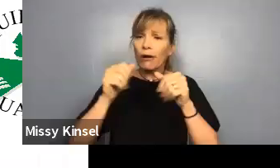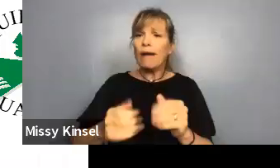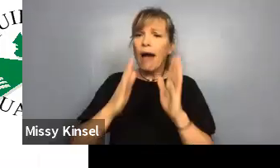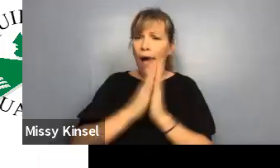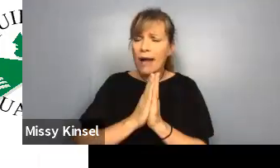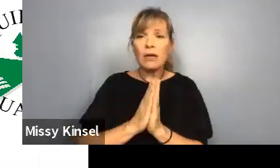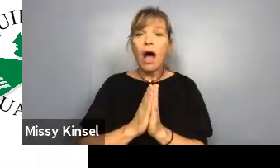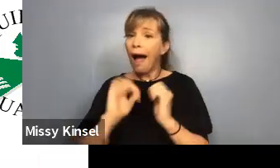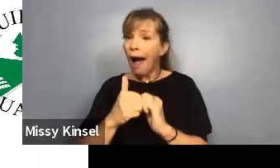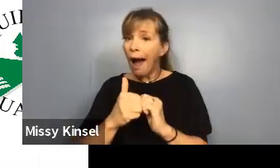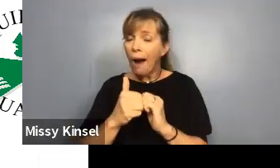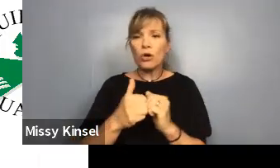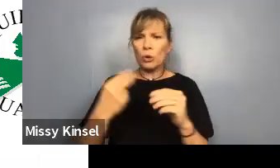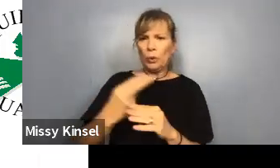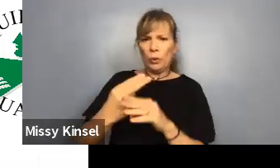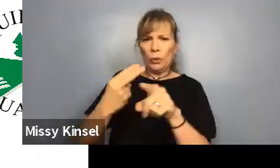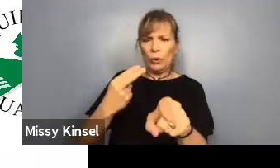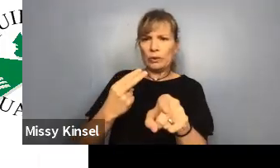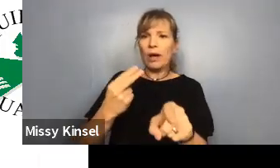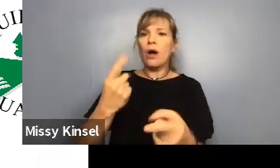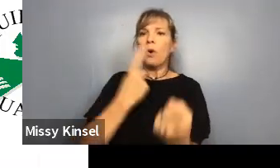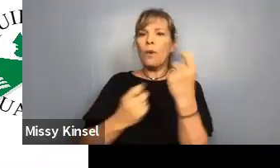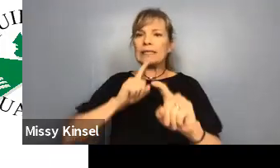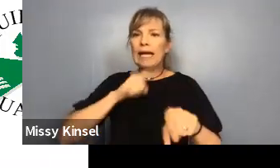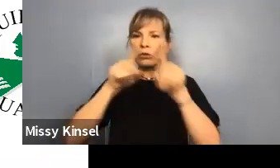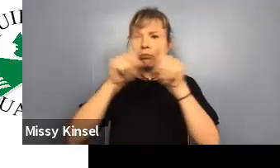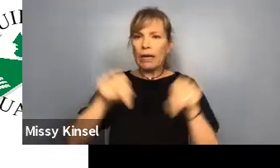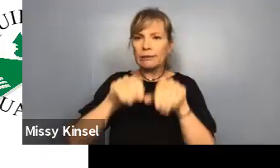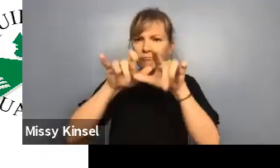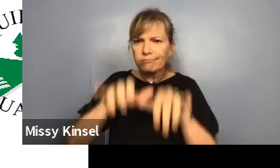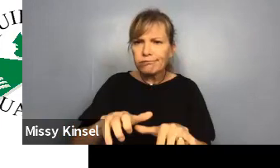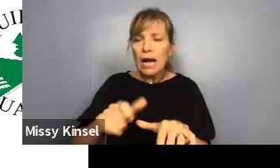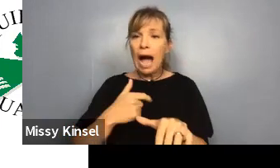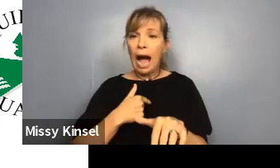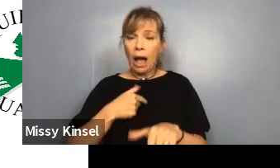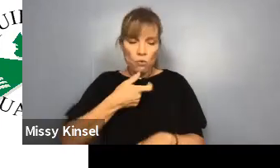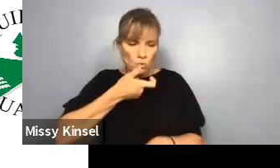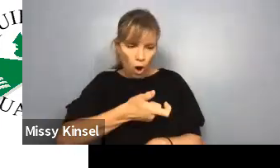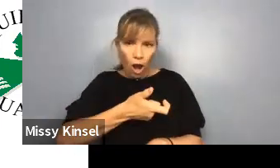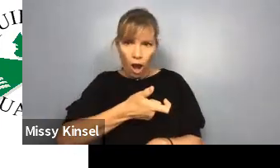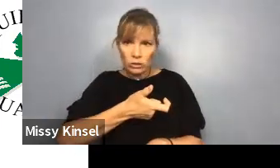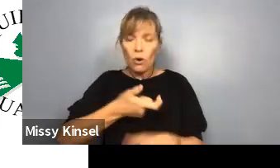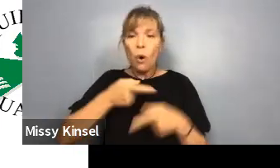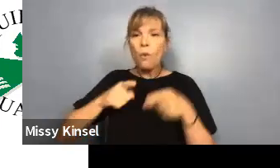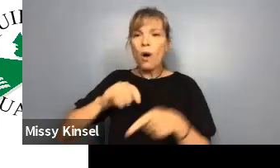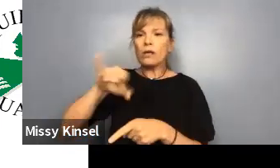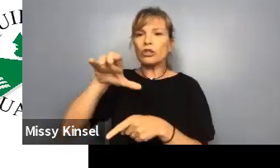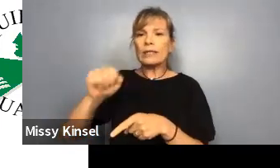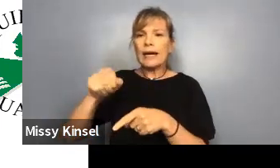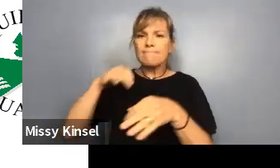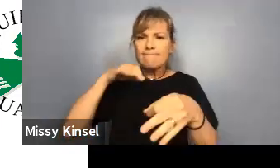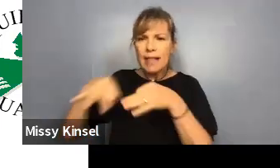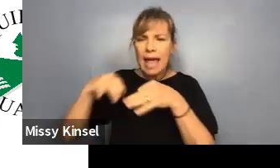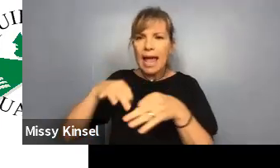you can use our question and answer box, and I will be monitoring that as Jessica is going through